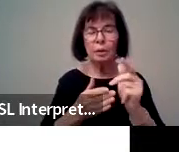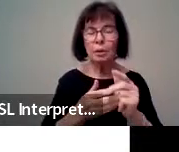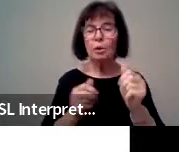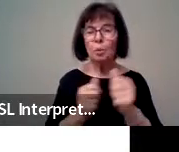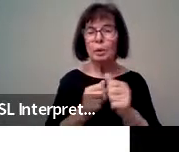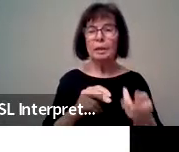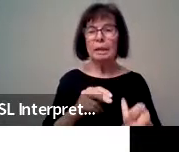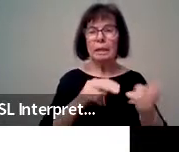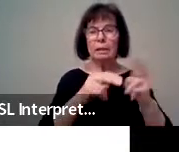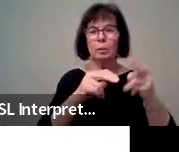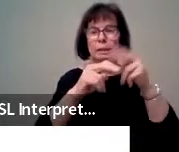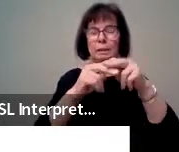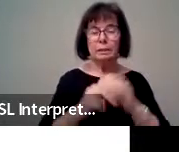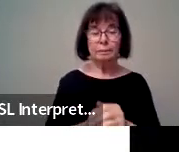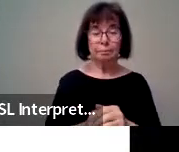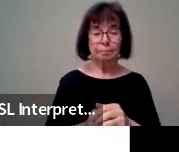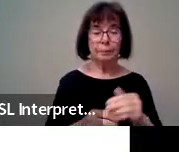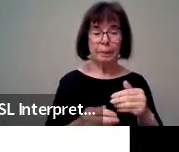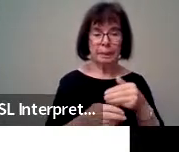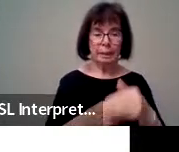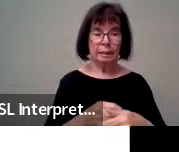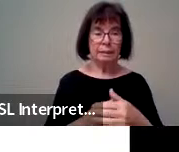slide.